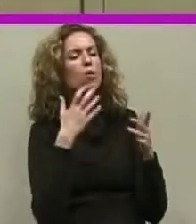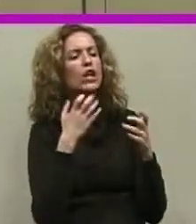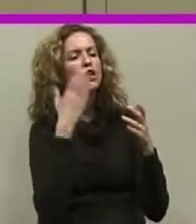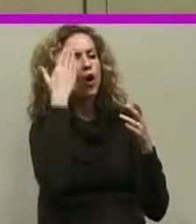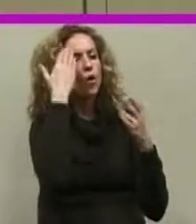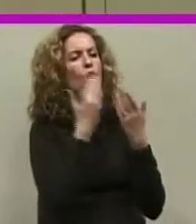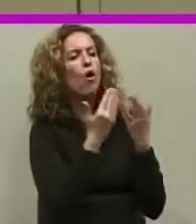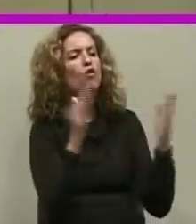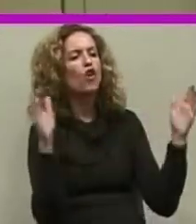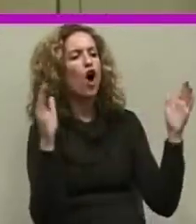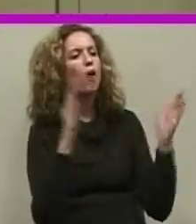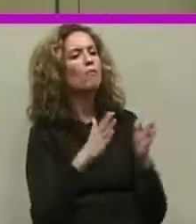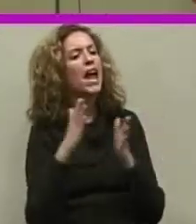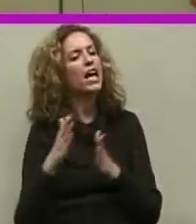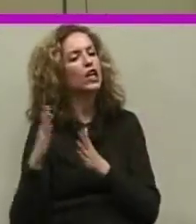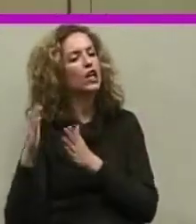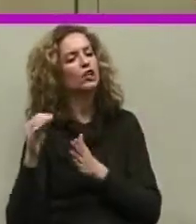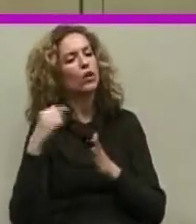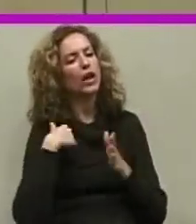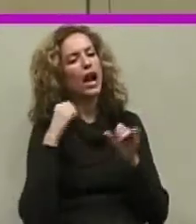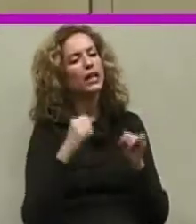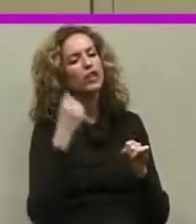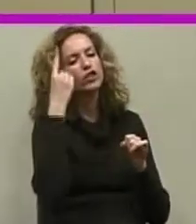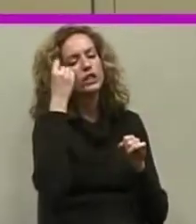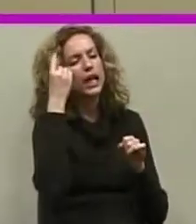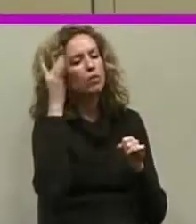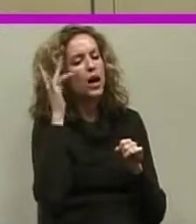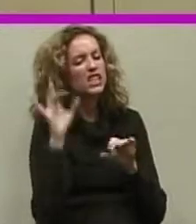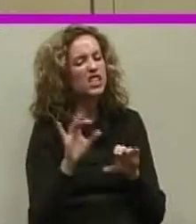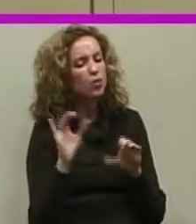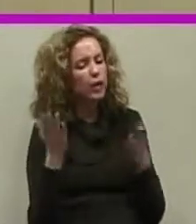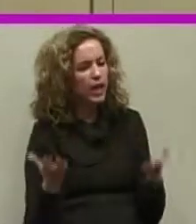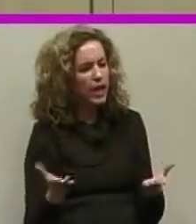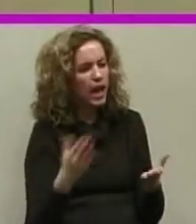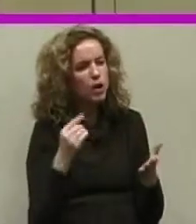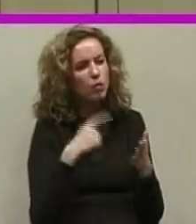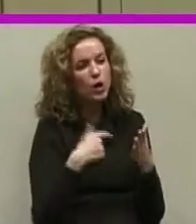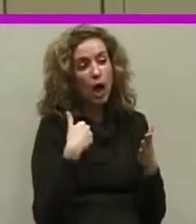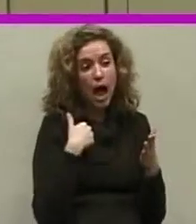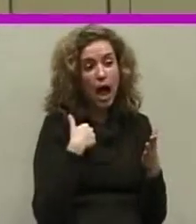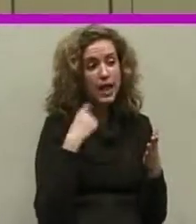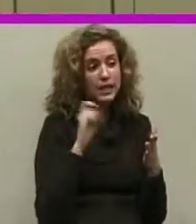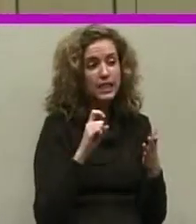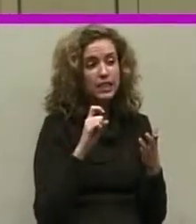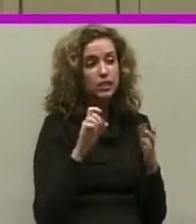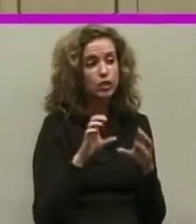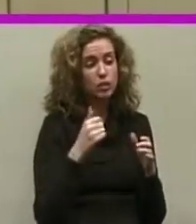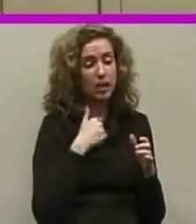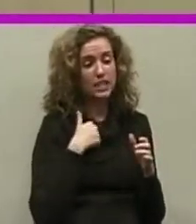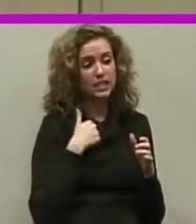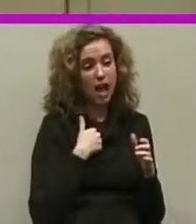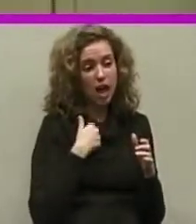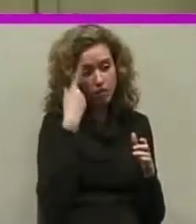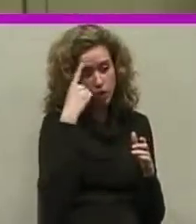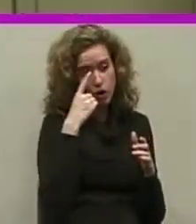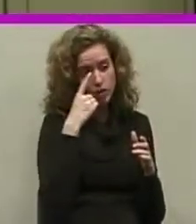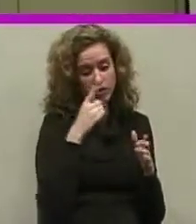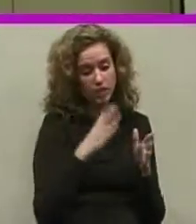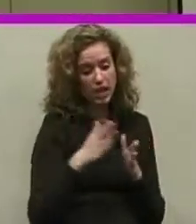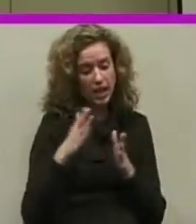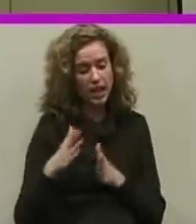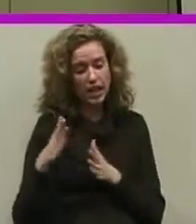understand why this kid is doing something and what am I going to have to do as part of the plan. Now ultimately, I'm going to take that information, I'm going to sit down and I'm going to say,